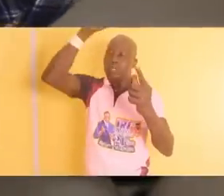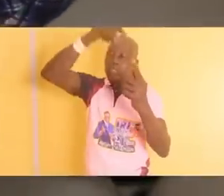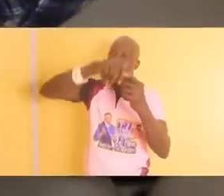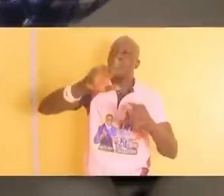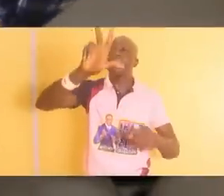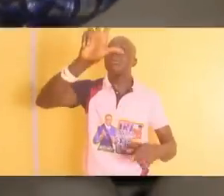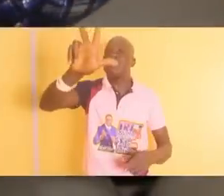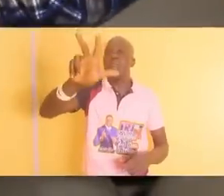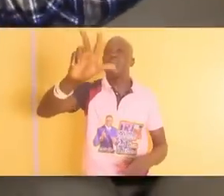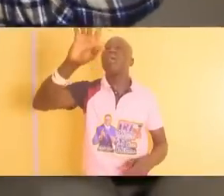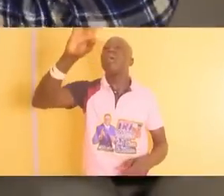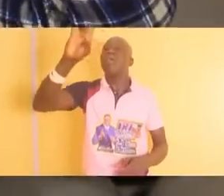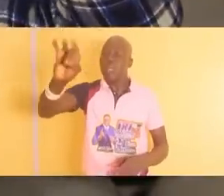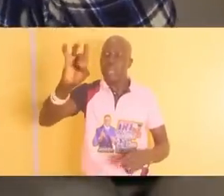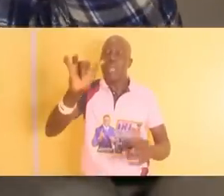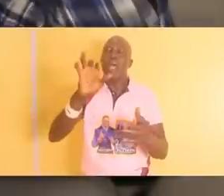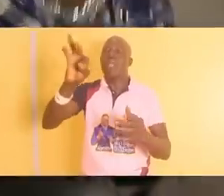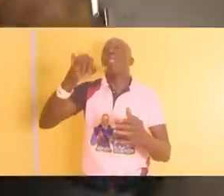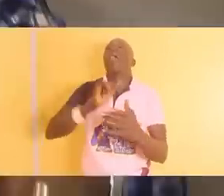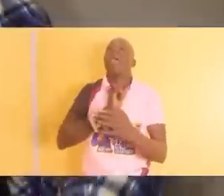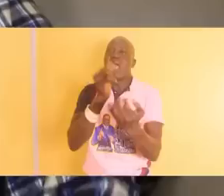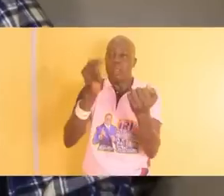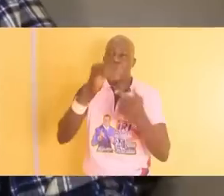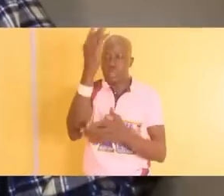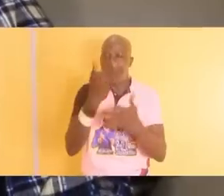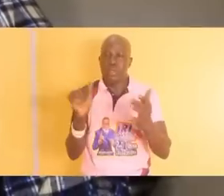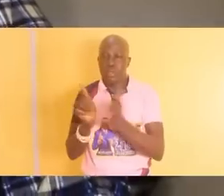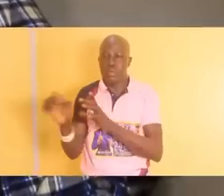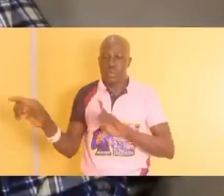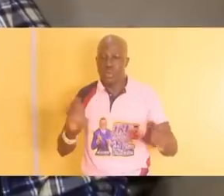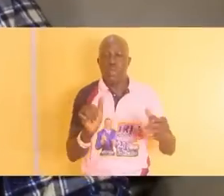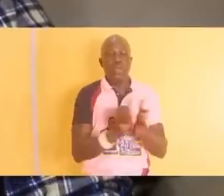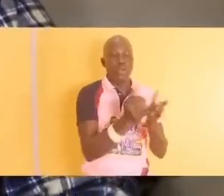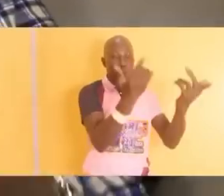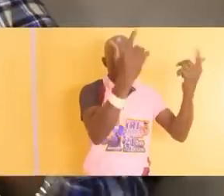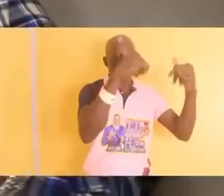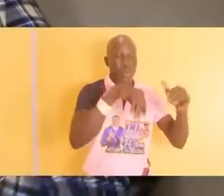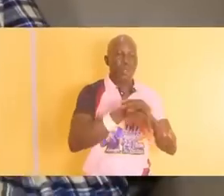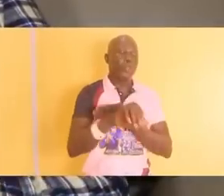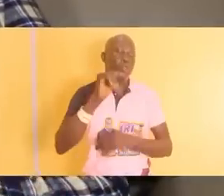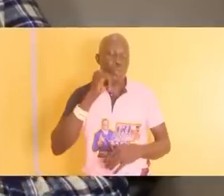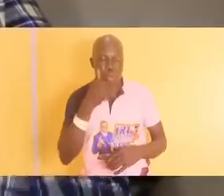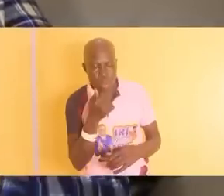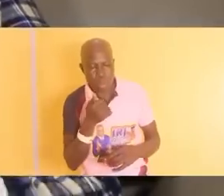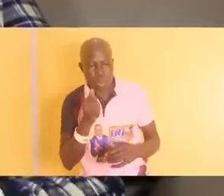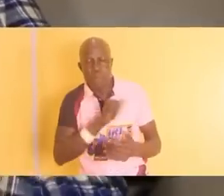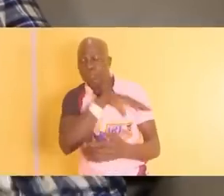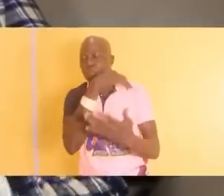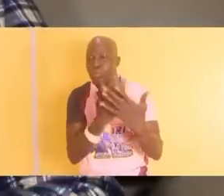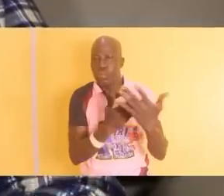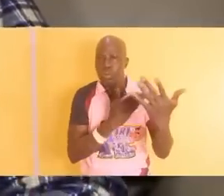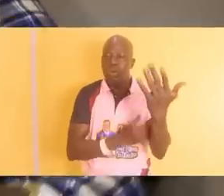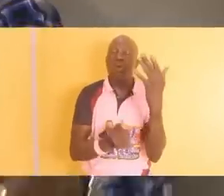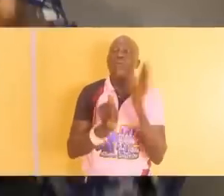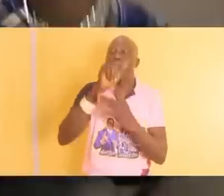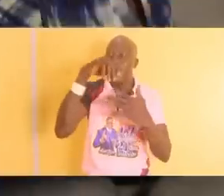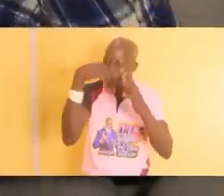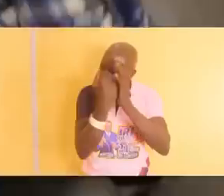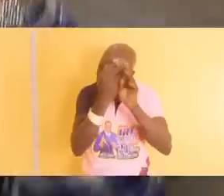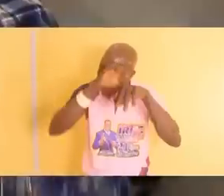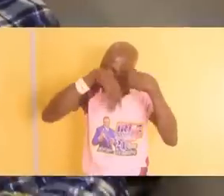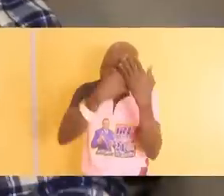39 years of age, work on the logo G. We have something to do for you. Come tomorrow, very early